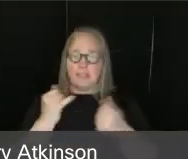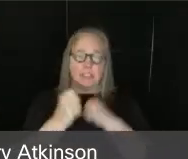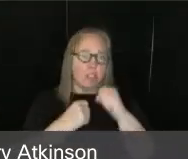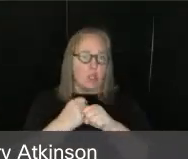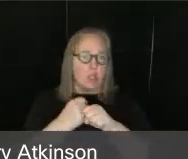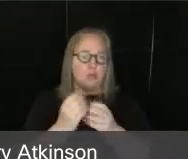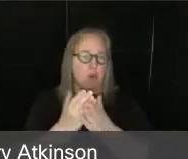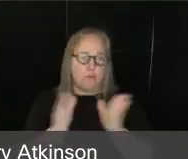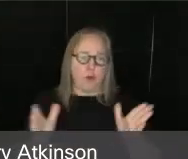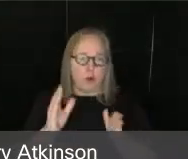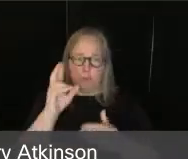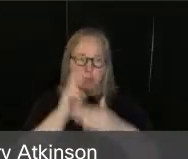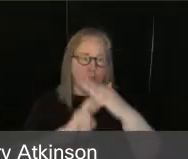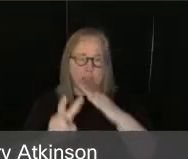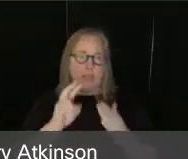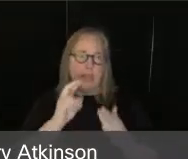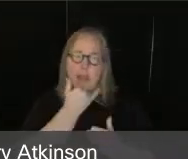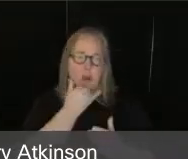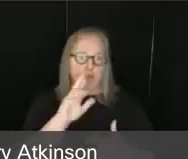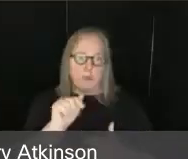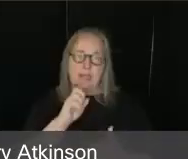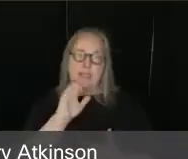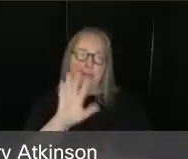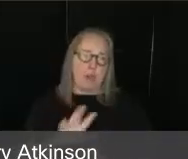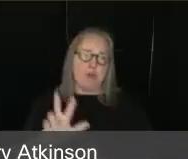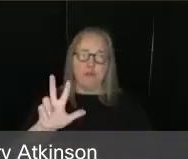about 3.5%.